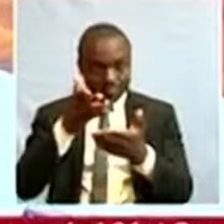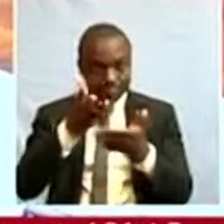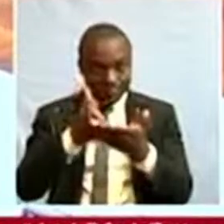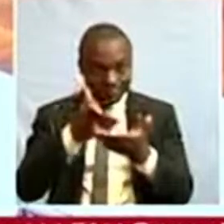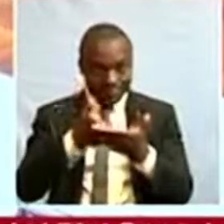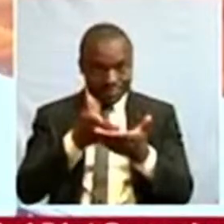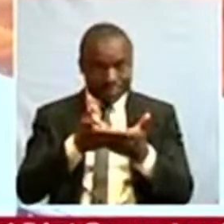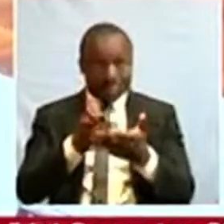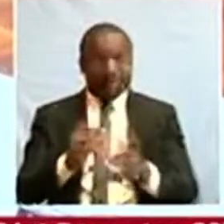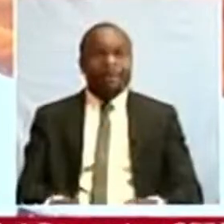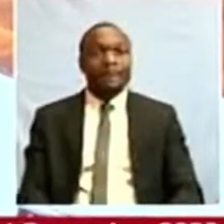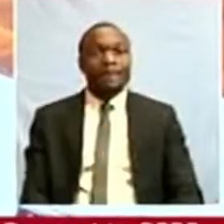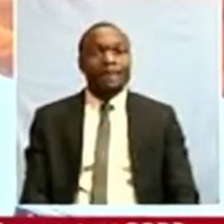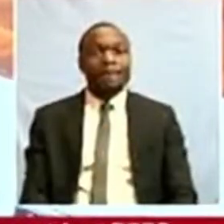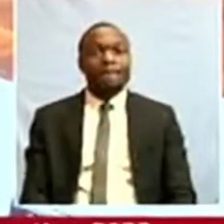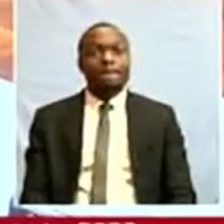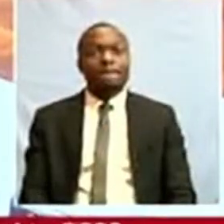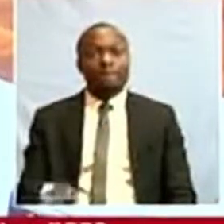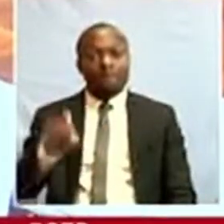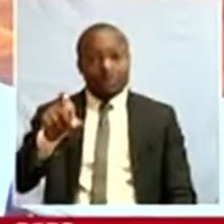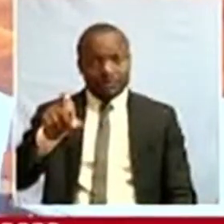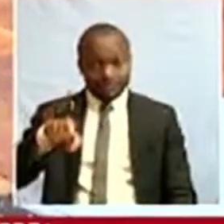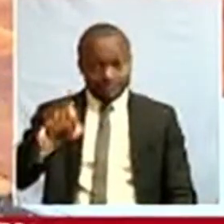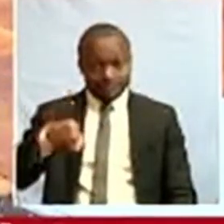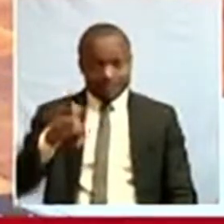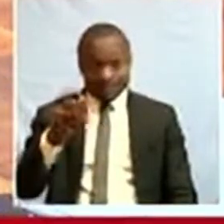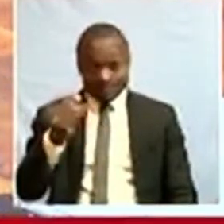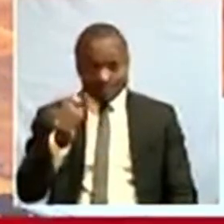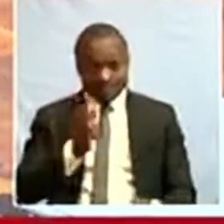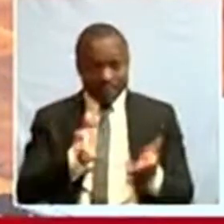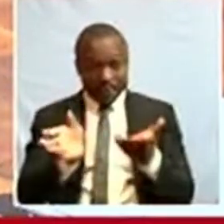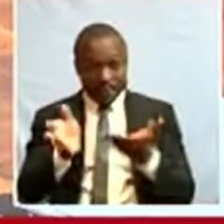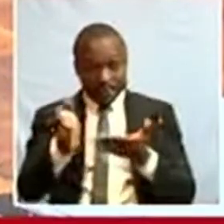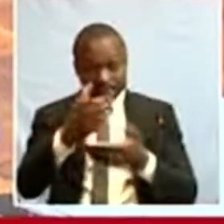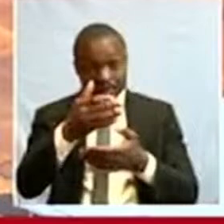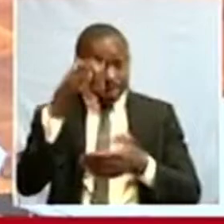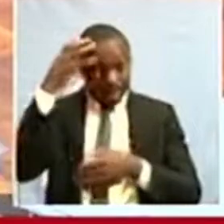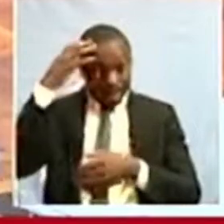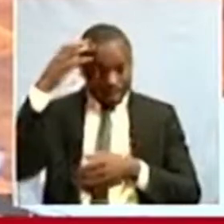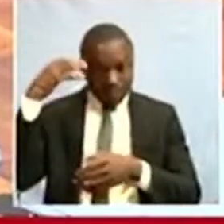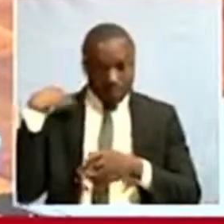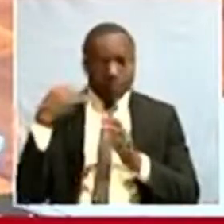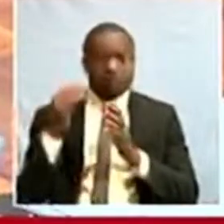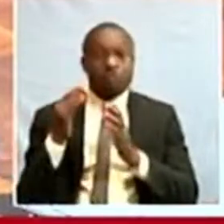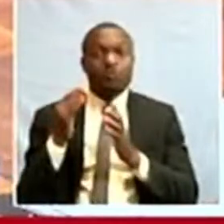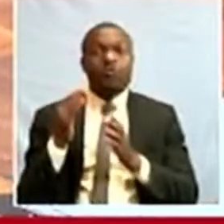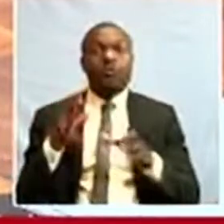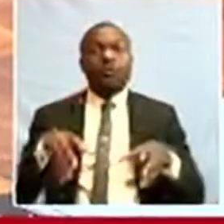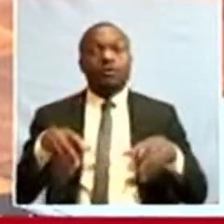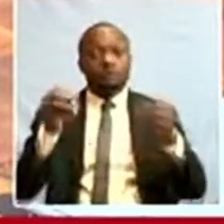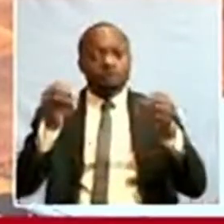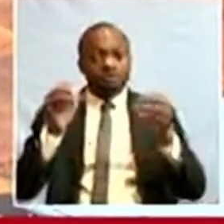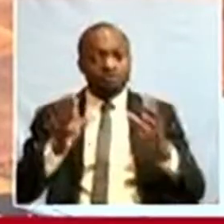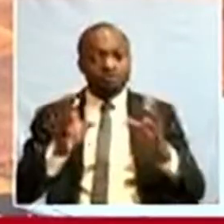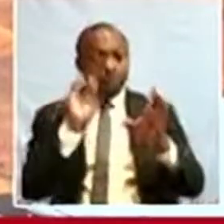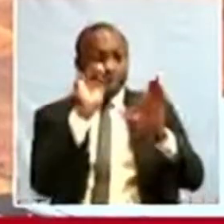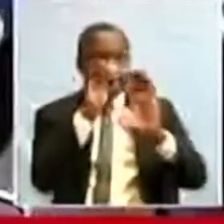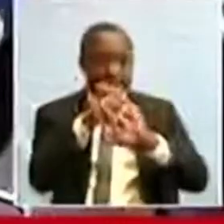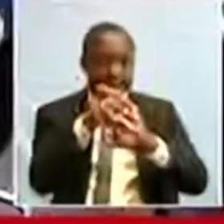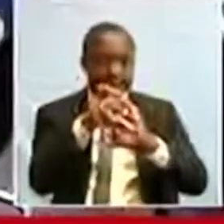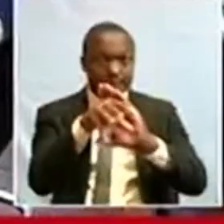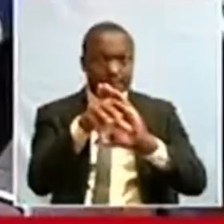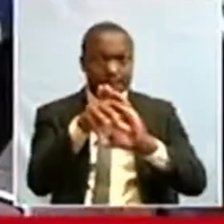as the regulations, requires that revenue collected by an office holder be deposited in the